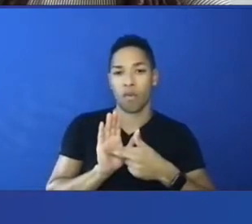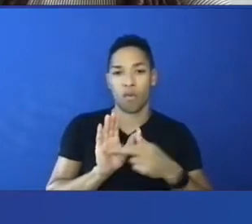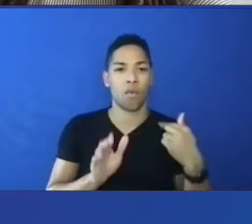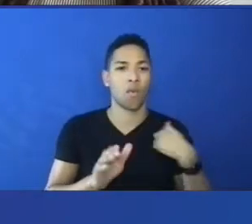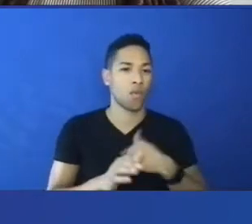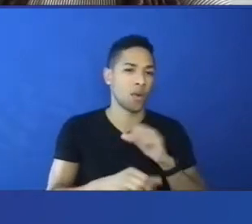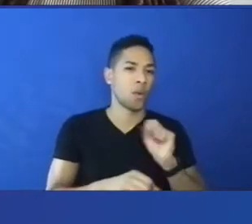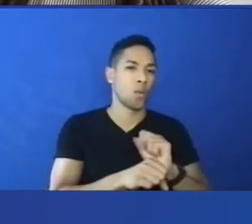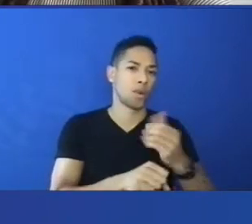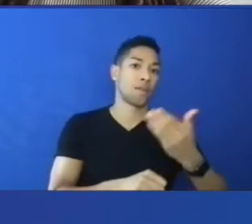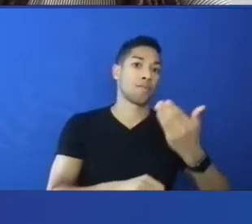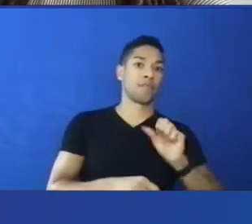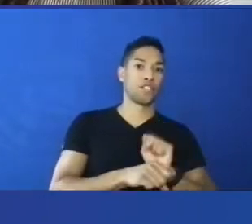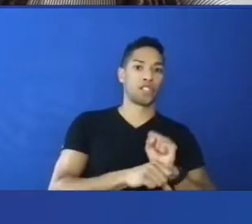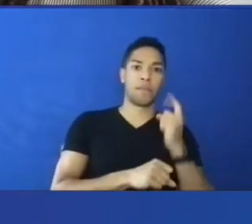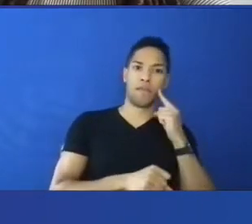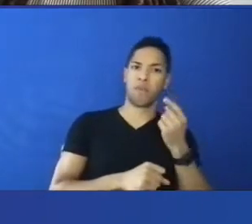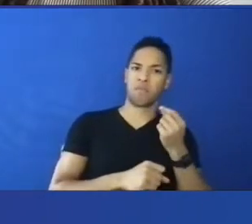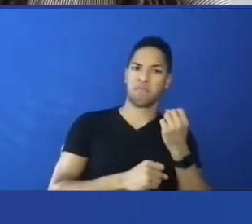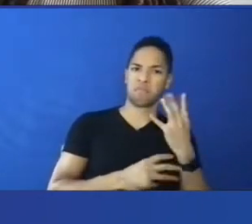years.